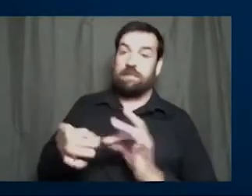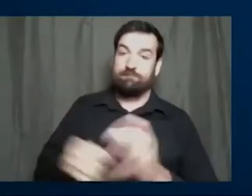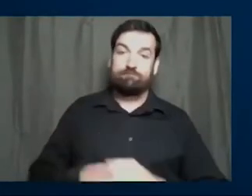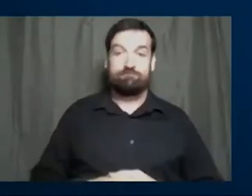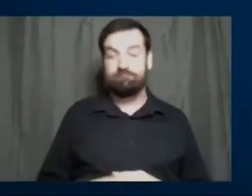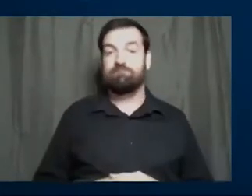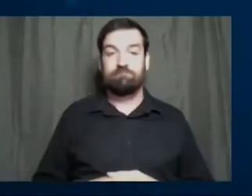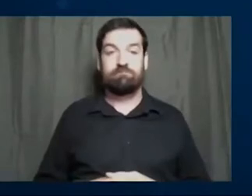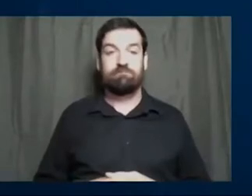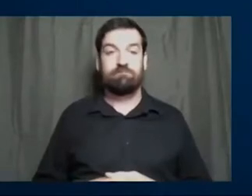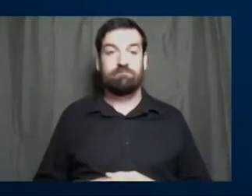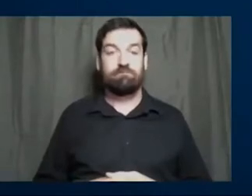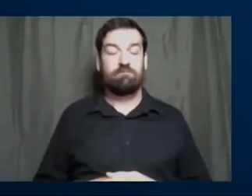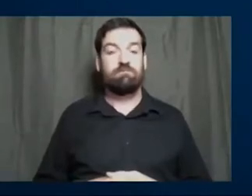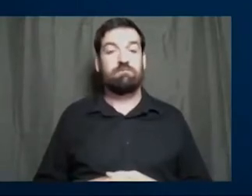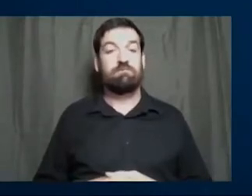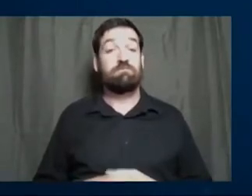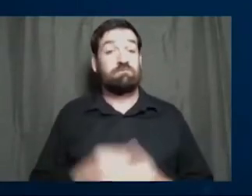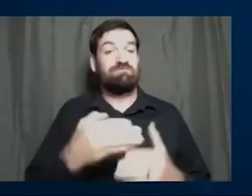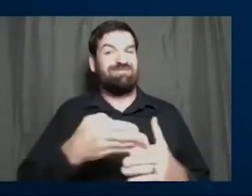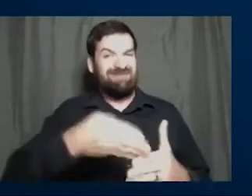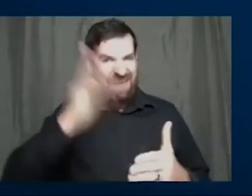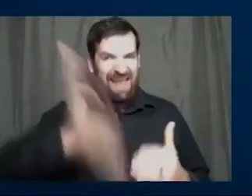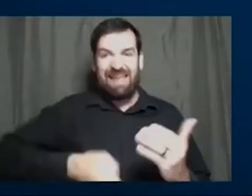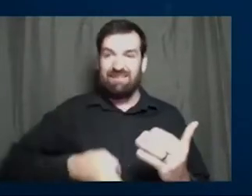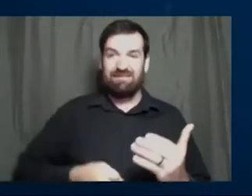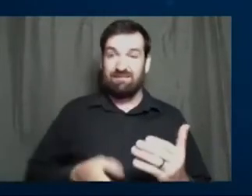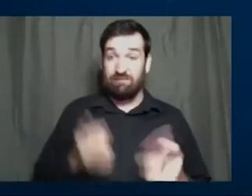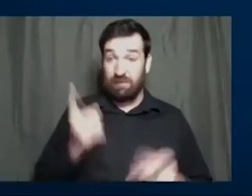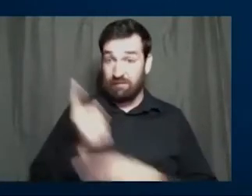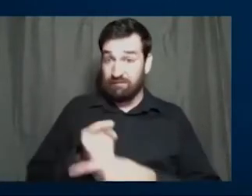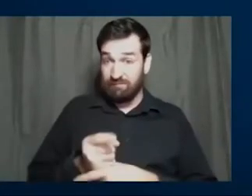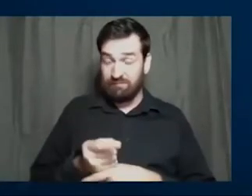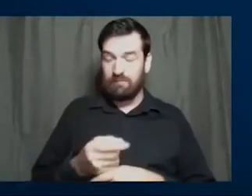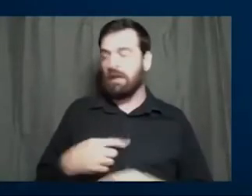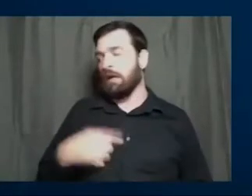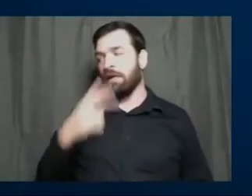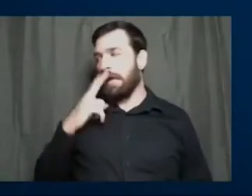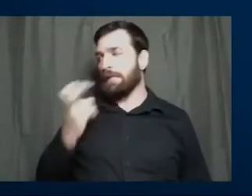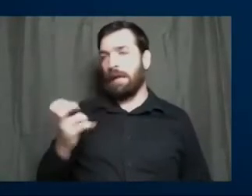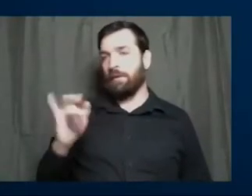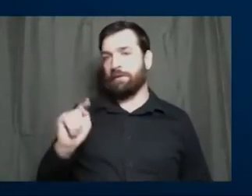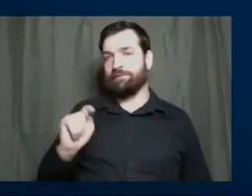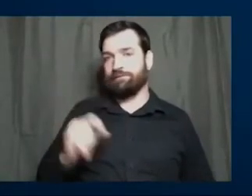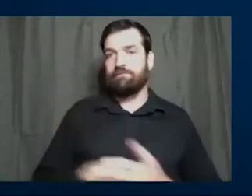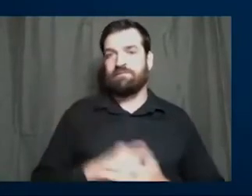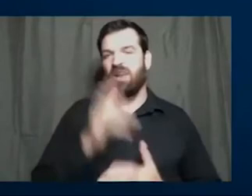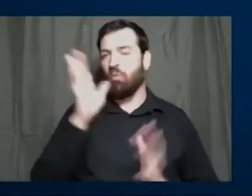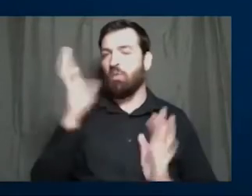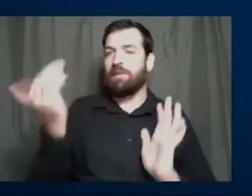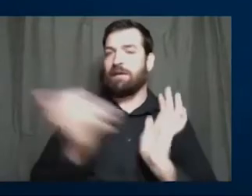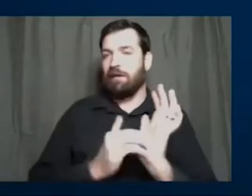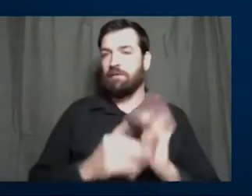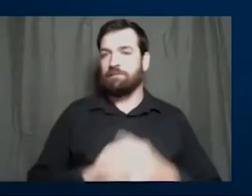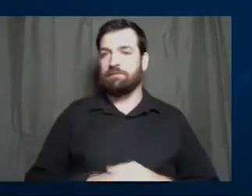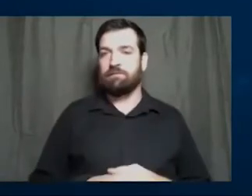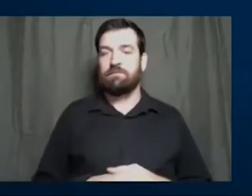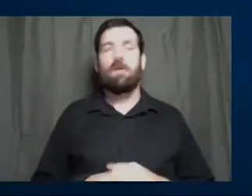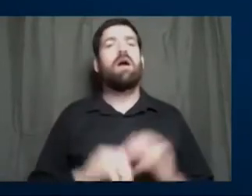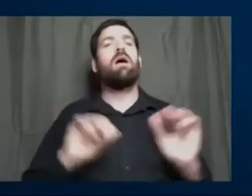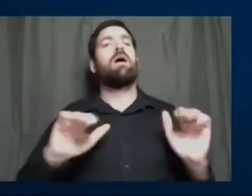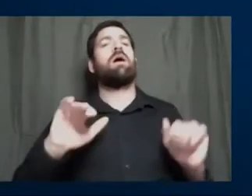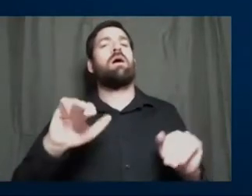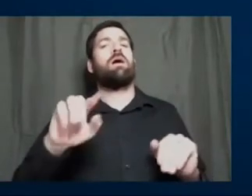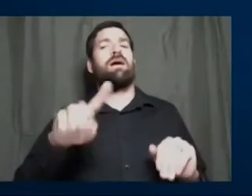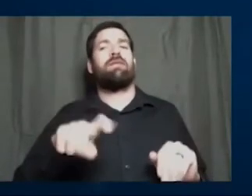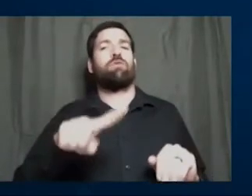Let's hope this puts an end to that one, right? Mm-hmm. Yeah, yeah, no. Doubt it. No. It'll be back. Yeah. So wait, I have to ask Autumn's